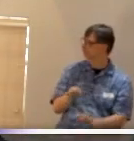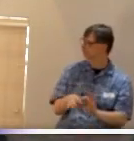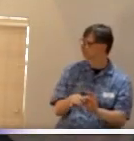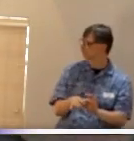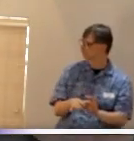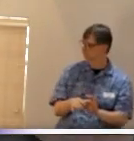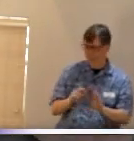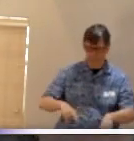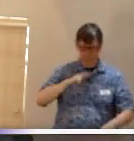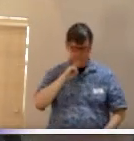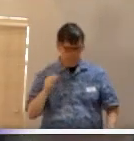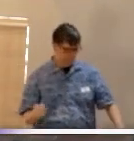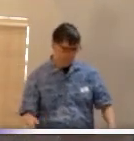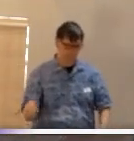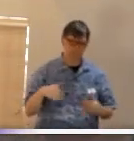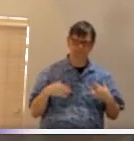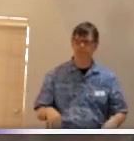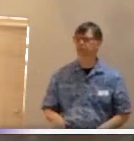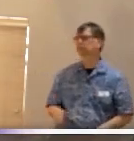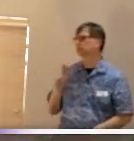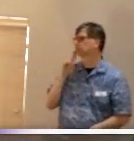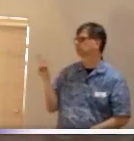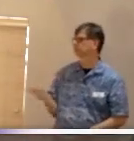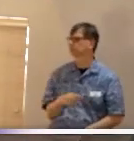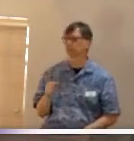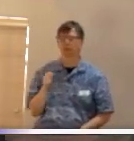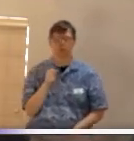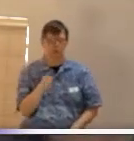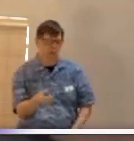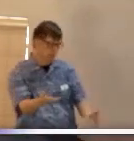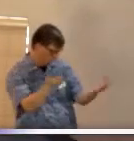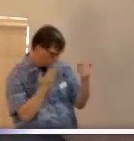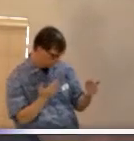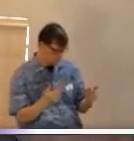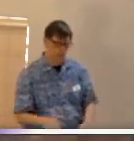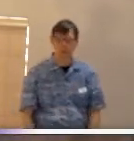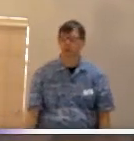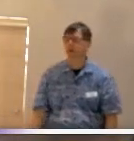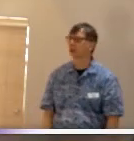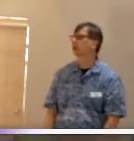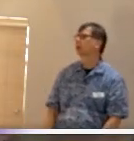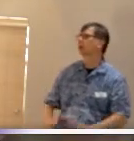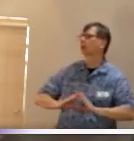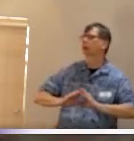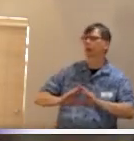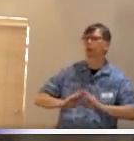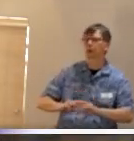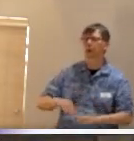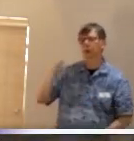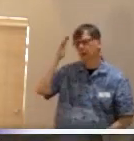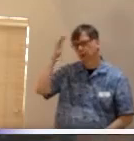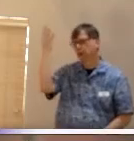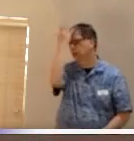get fussy. Live in a house with a toddler and a six-month-old, you get fussy. But you know the gift in it? When I was driving up here, I thought, this is